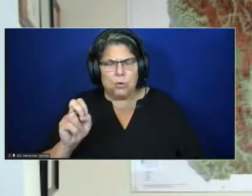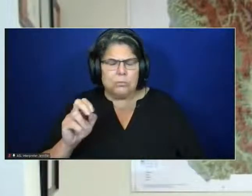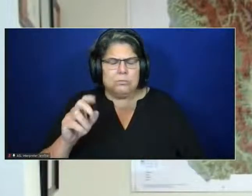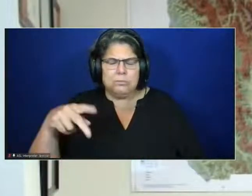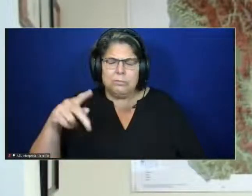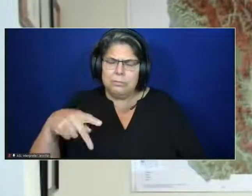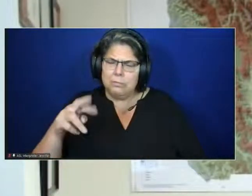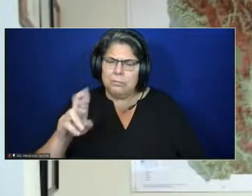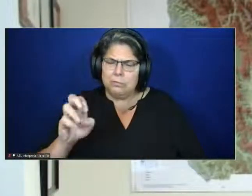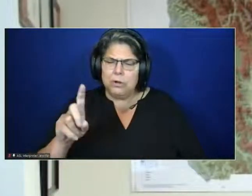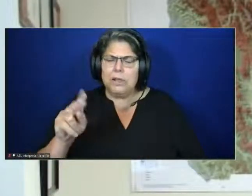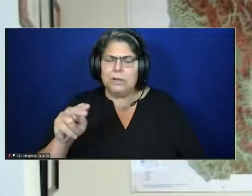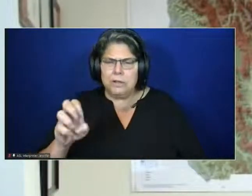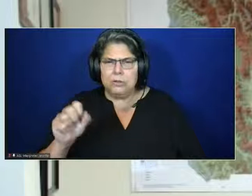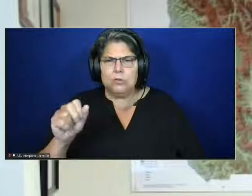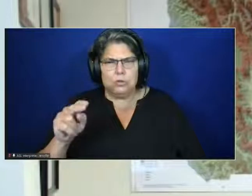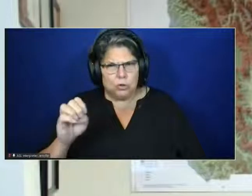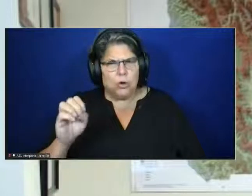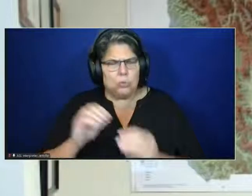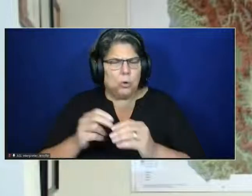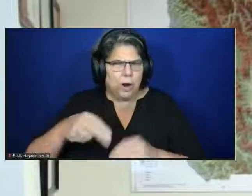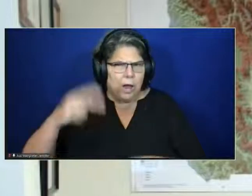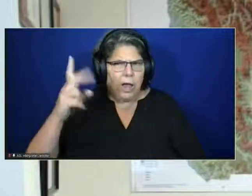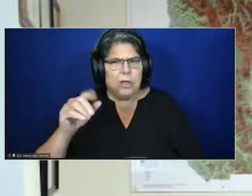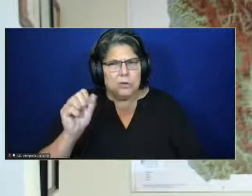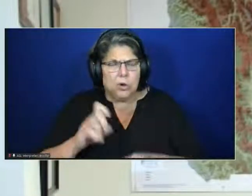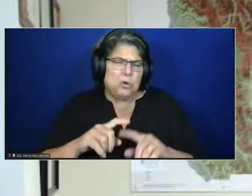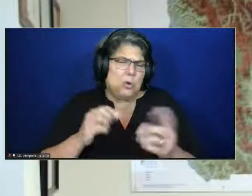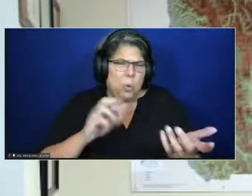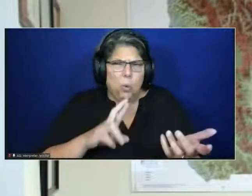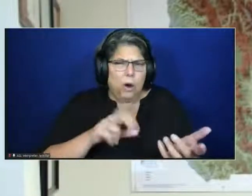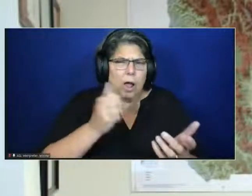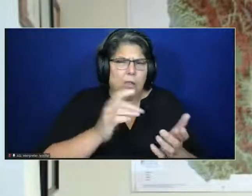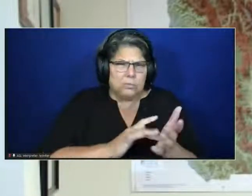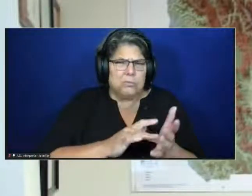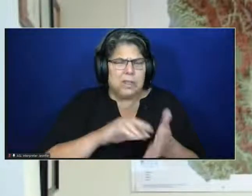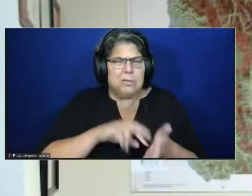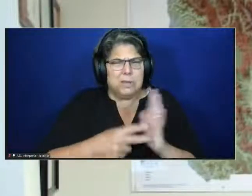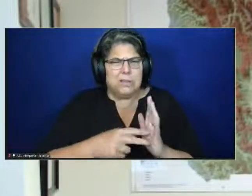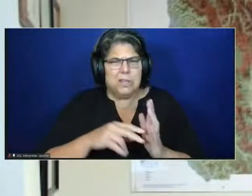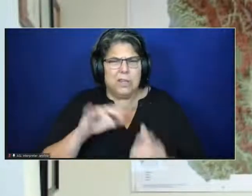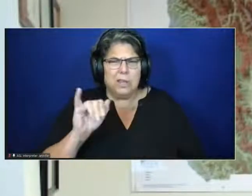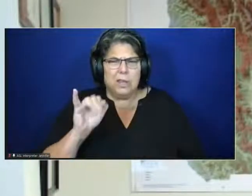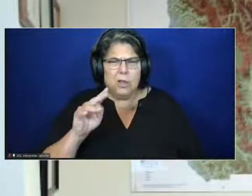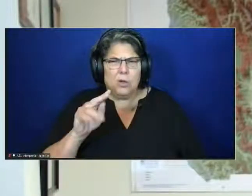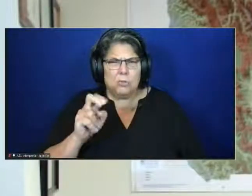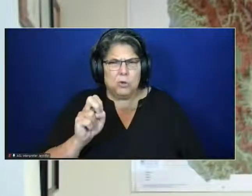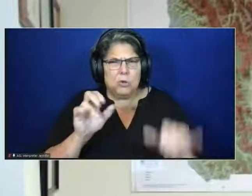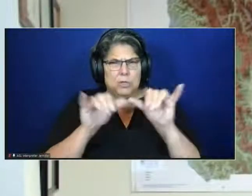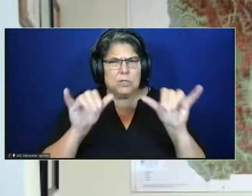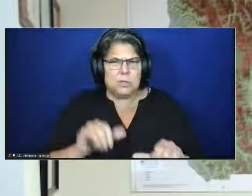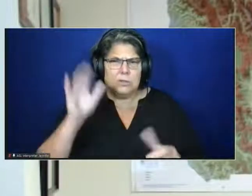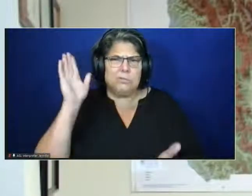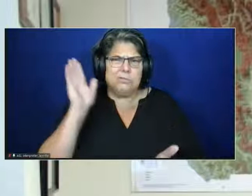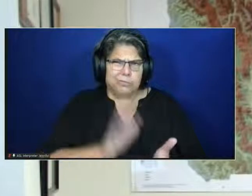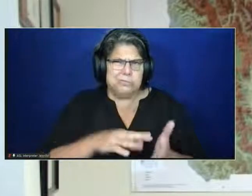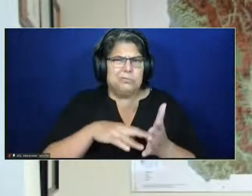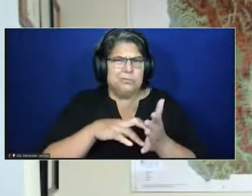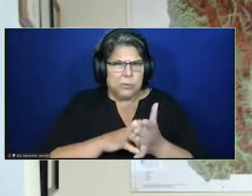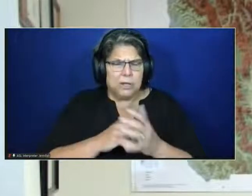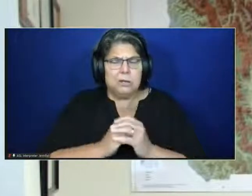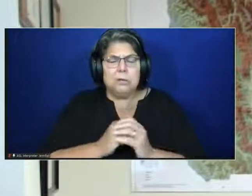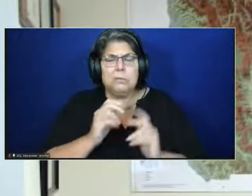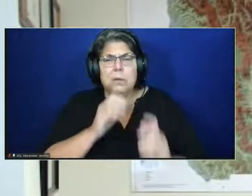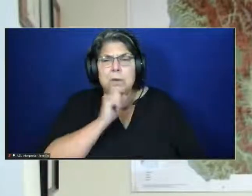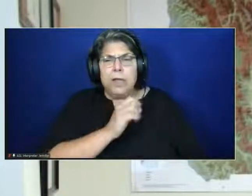other medicines that people may be on for various conditions that are immunosuppressive. People who are 18 to 49 who are